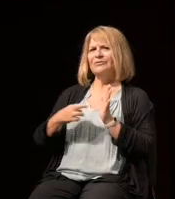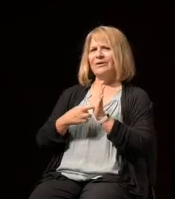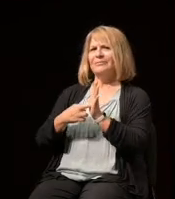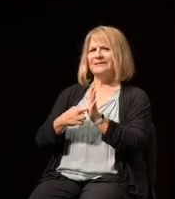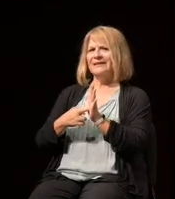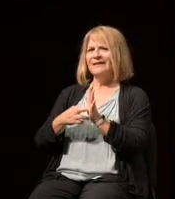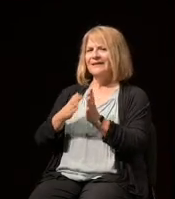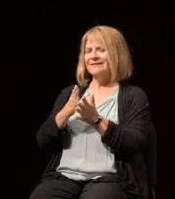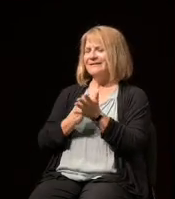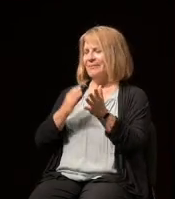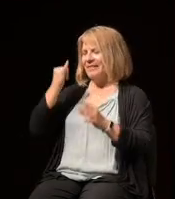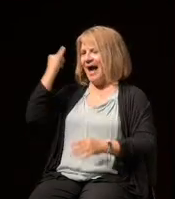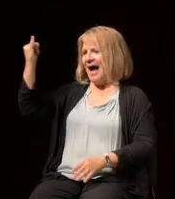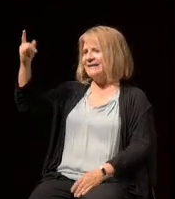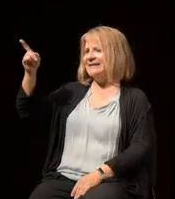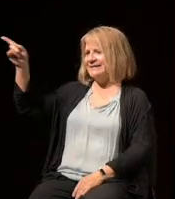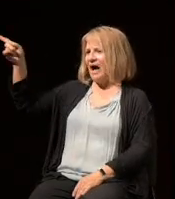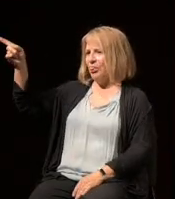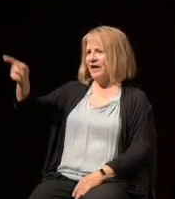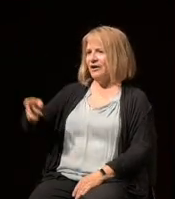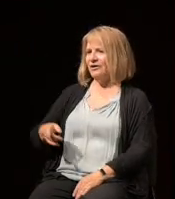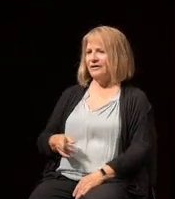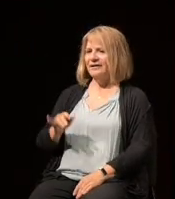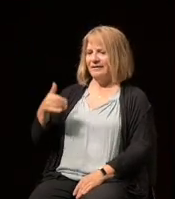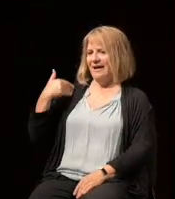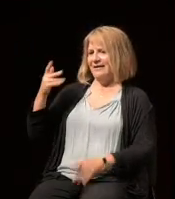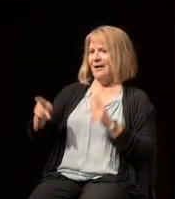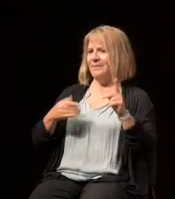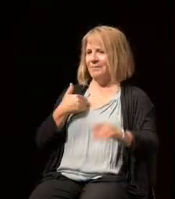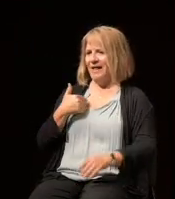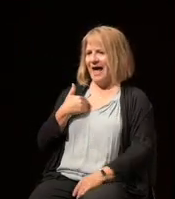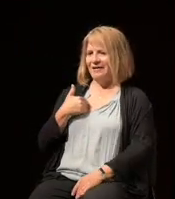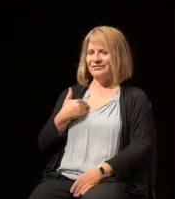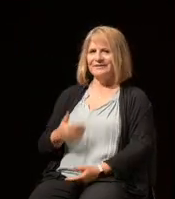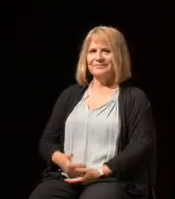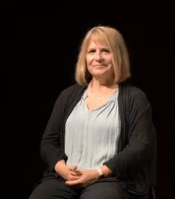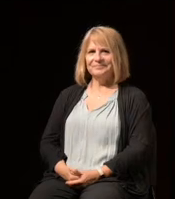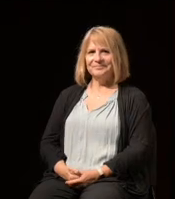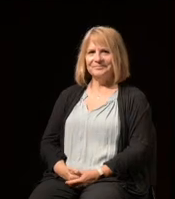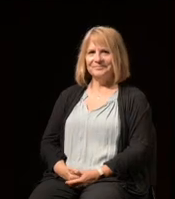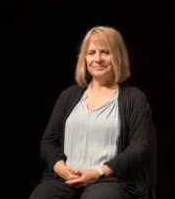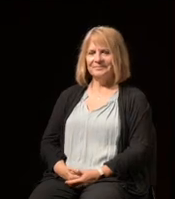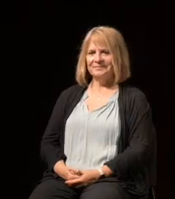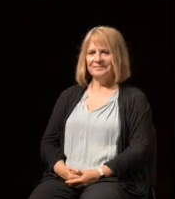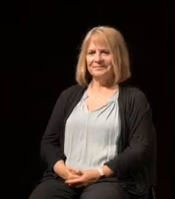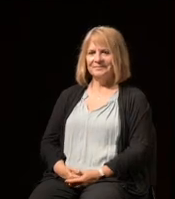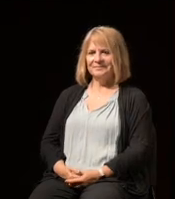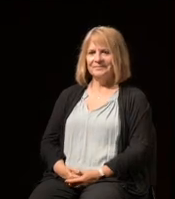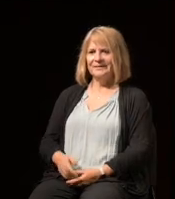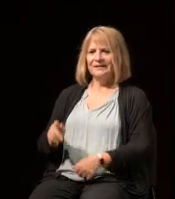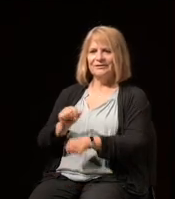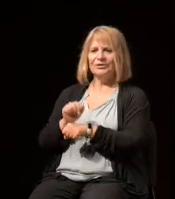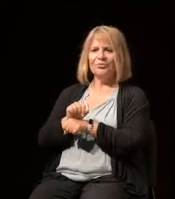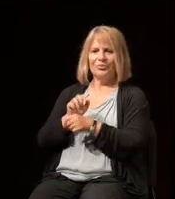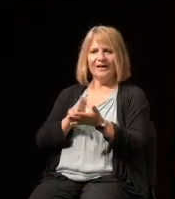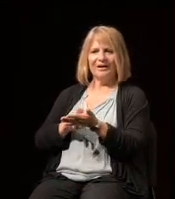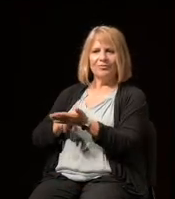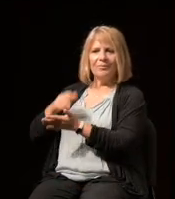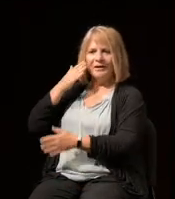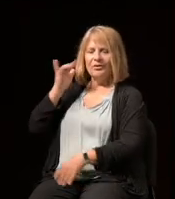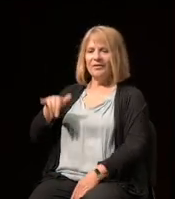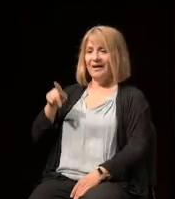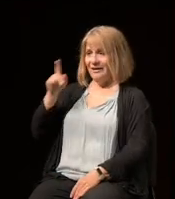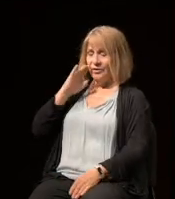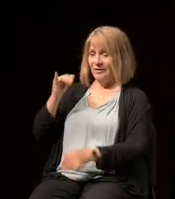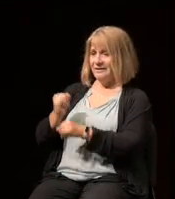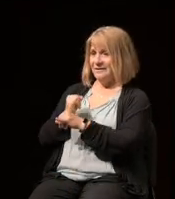the ideas out there that young people have. And so I know that you're working on your enrollment, and I know that this institution